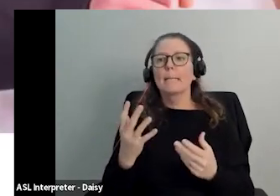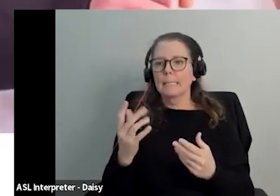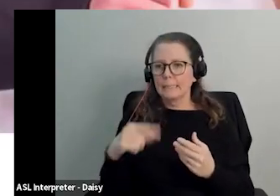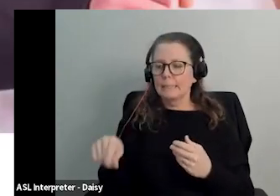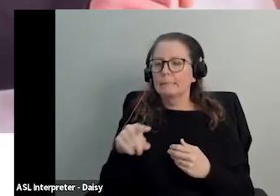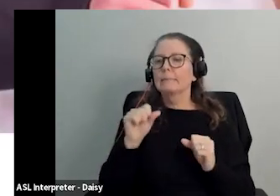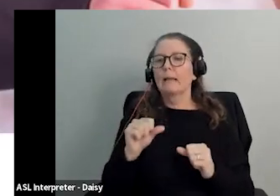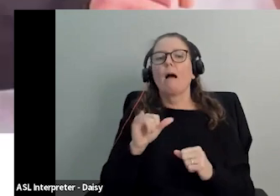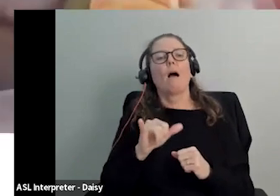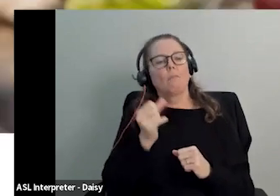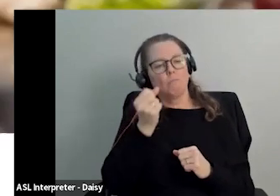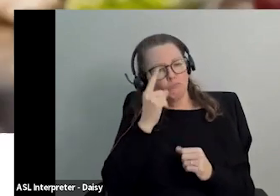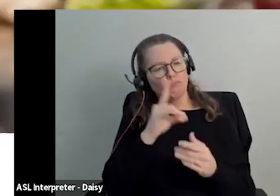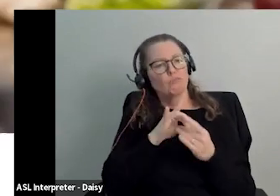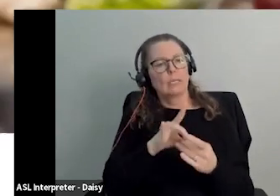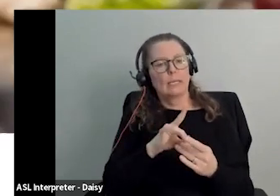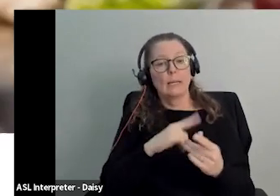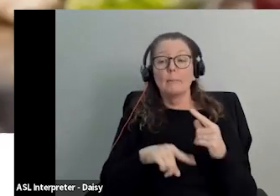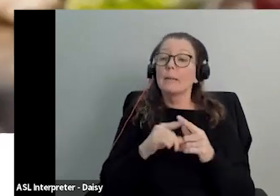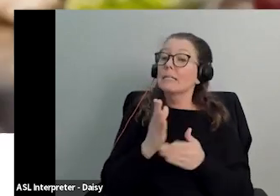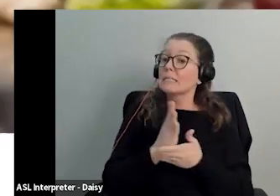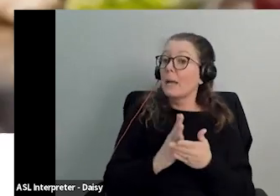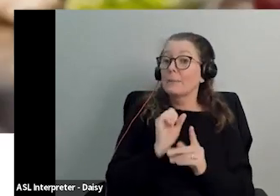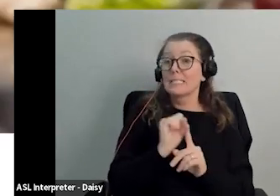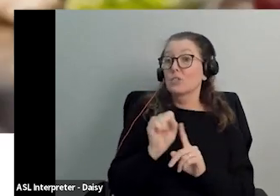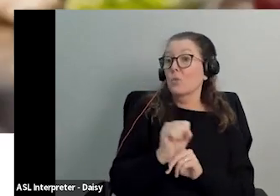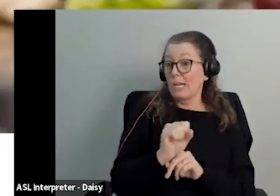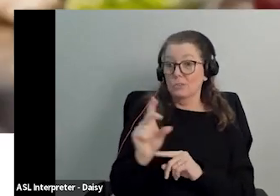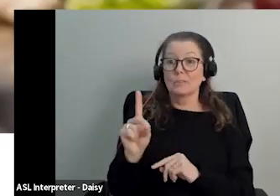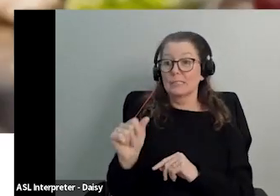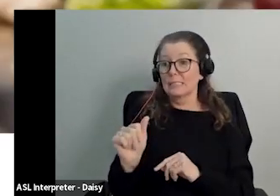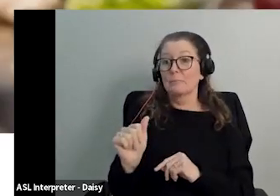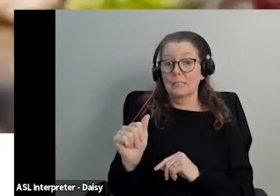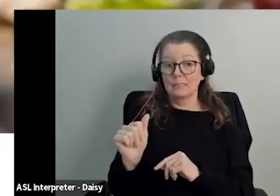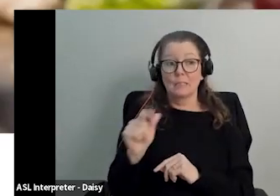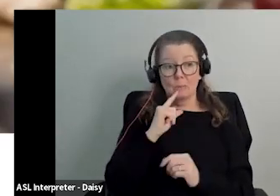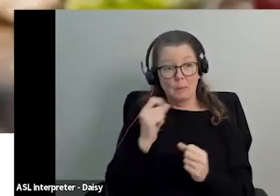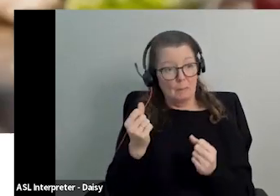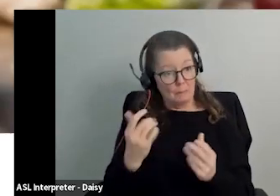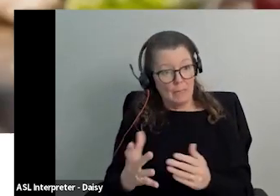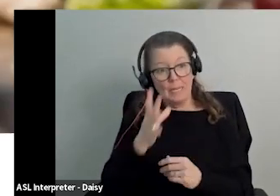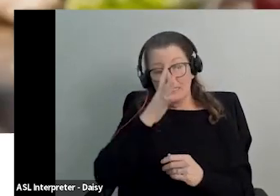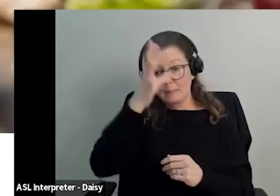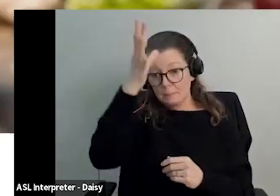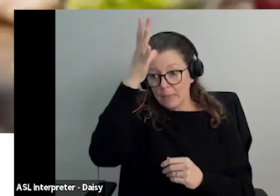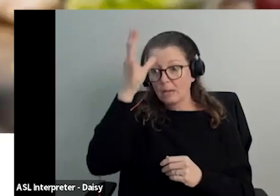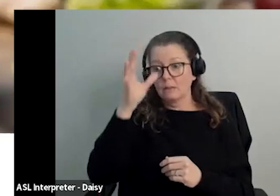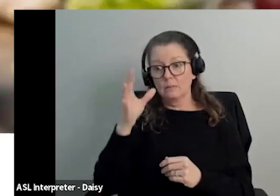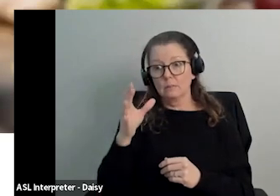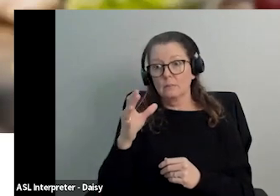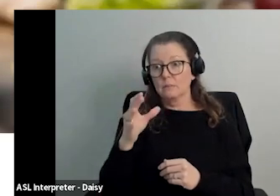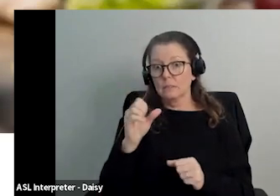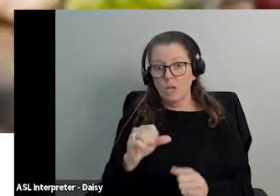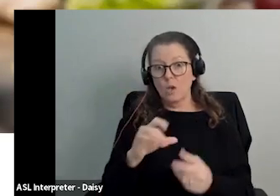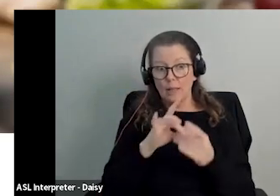to. And of course, there are situational disabilities. I'm sure there are many parents out there, and they can be able to relate to